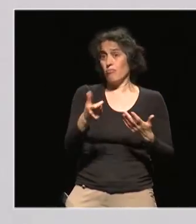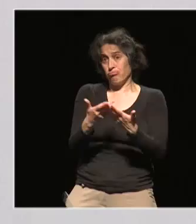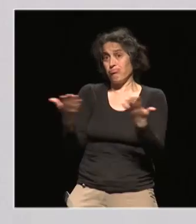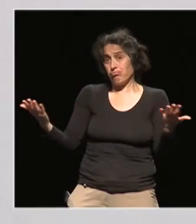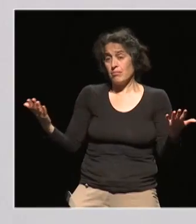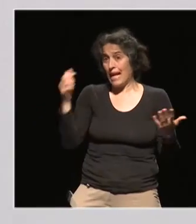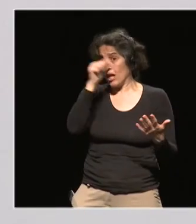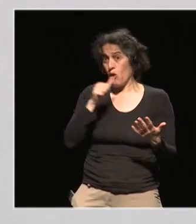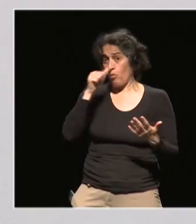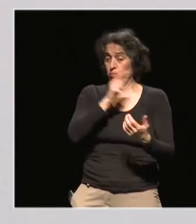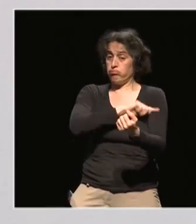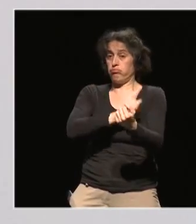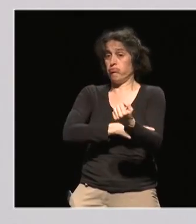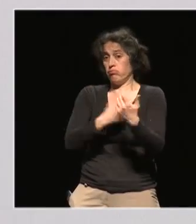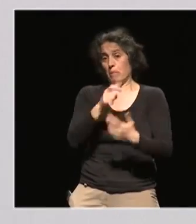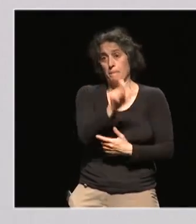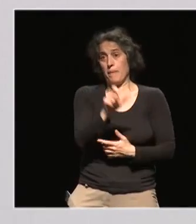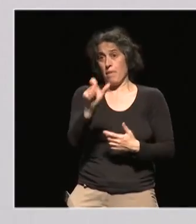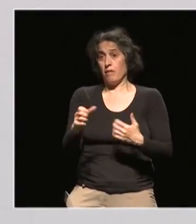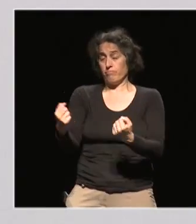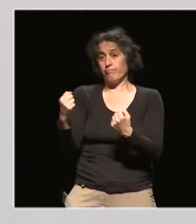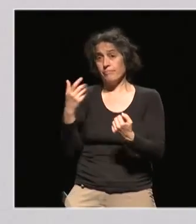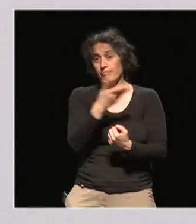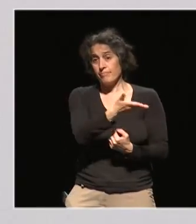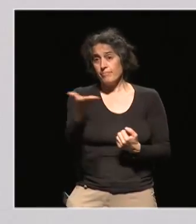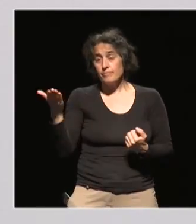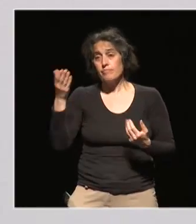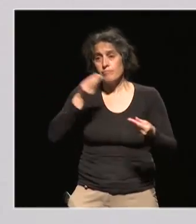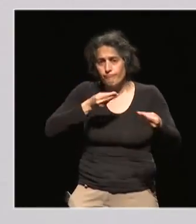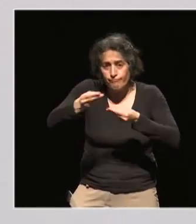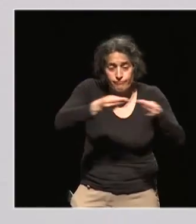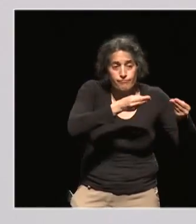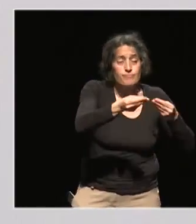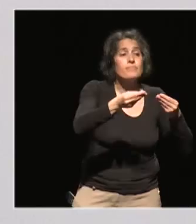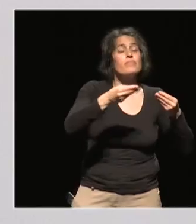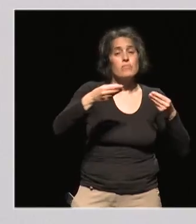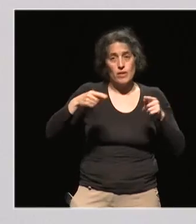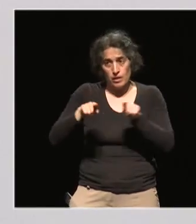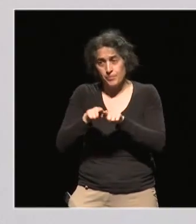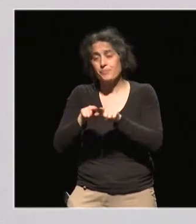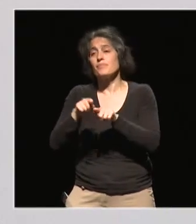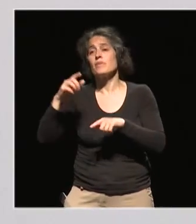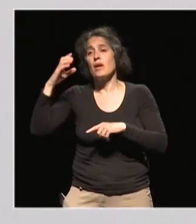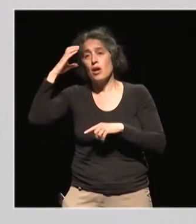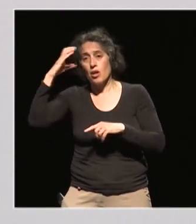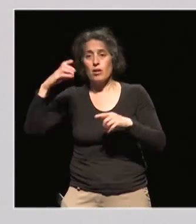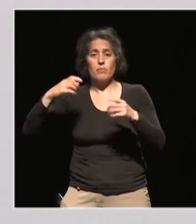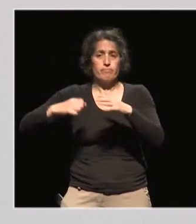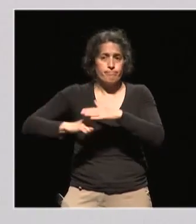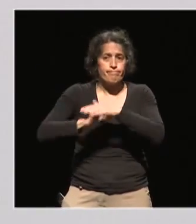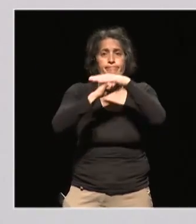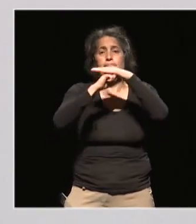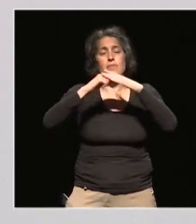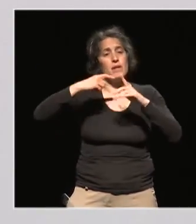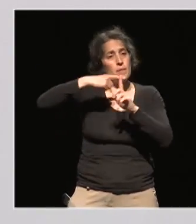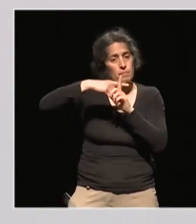this regard, thanks, many of our development partners are also positively supporting us in building our capacity, in